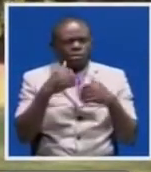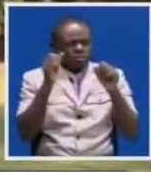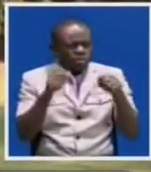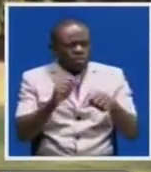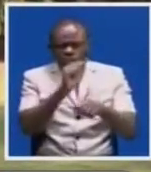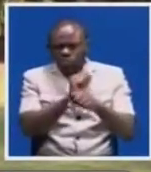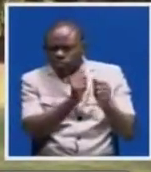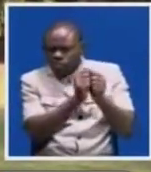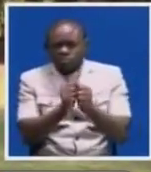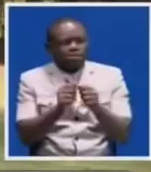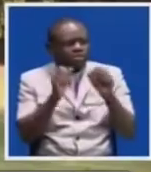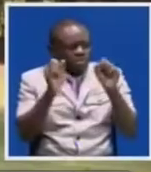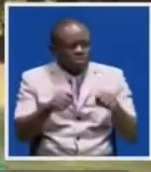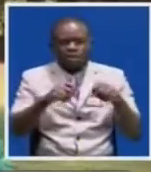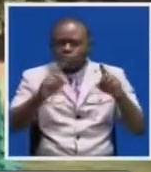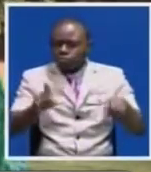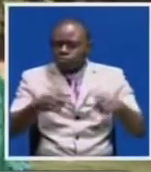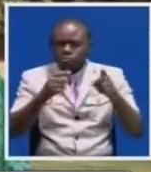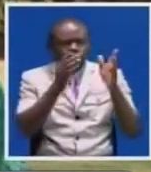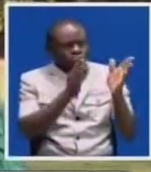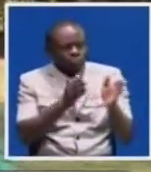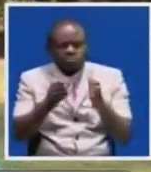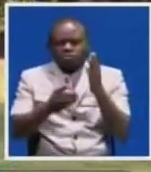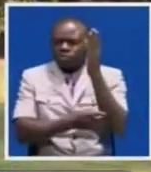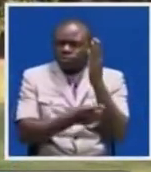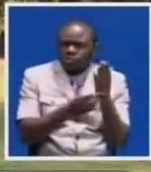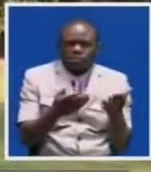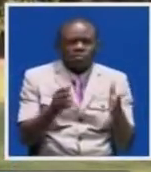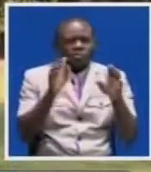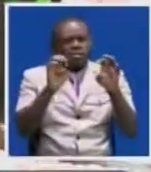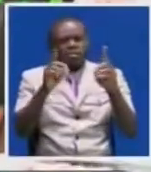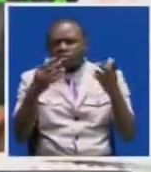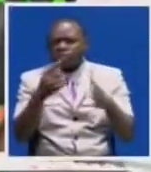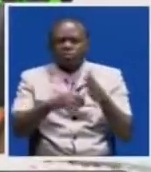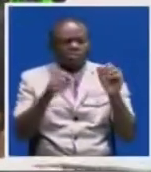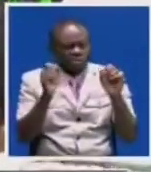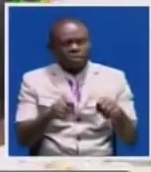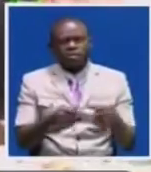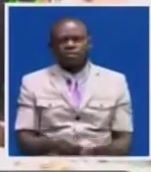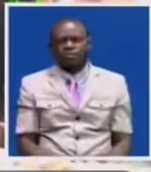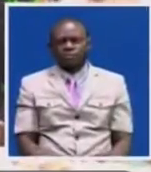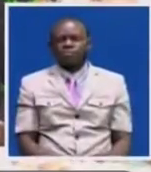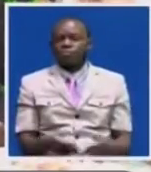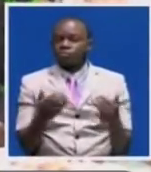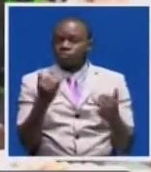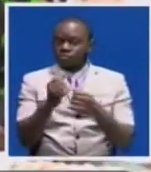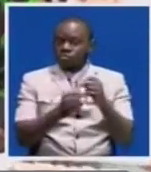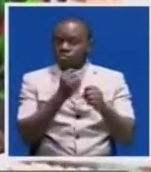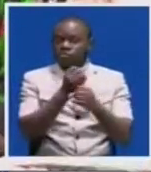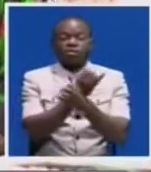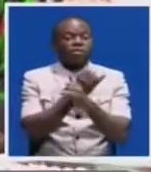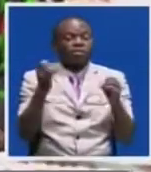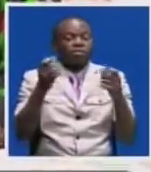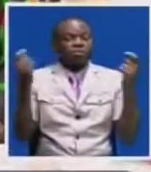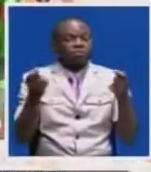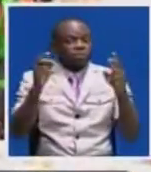for education, we can plan for development, we can plan for anything. This year's independence celebrations have been held under the